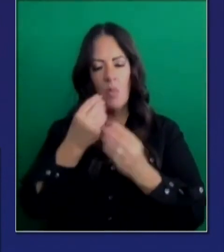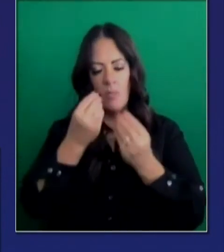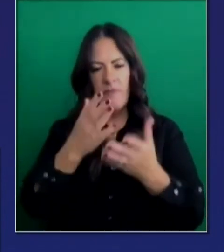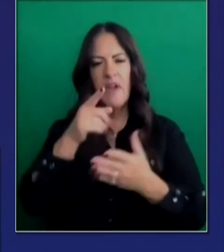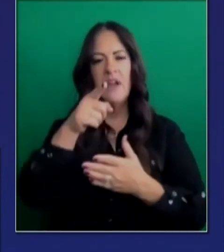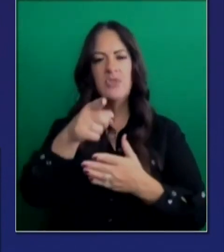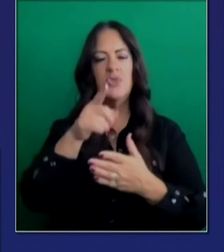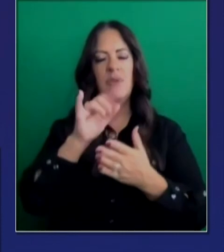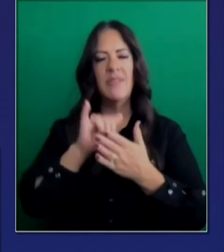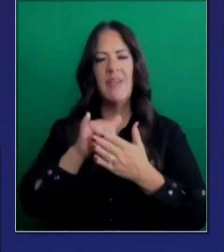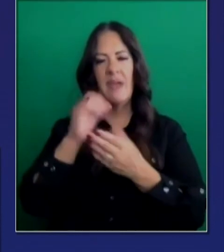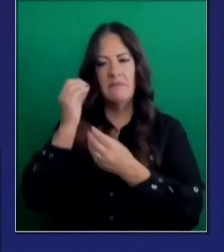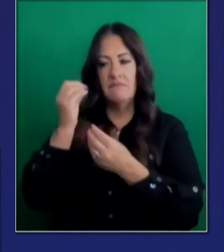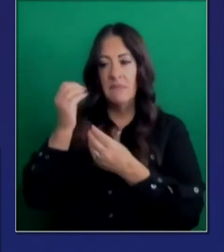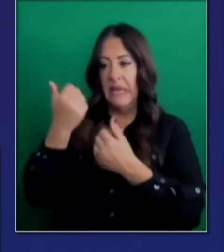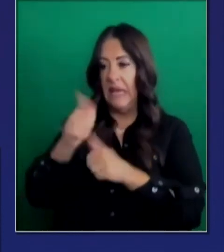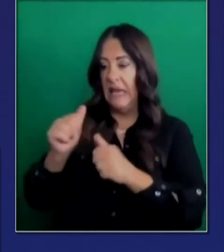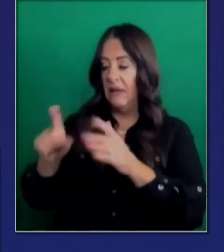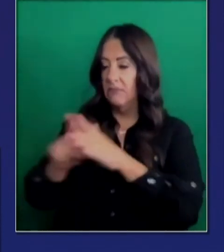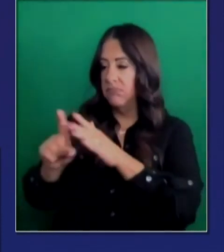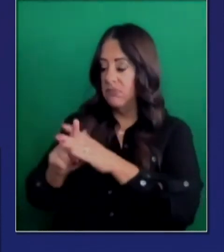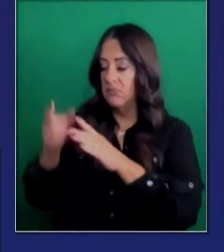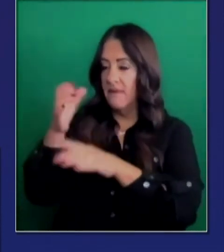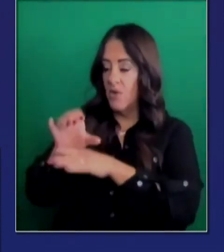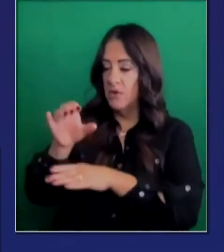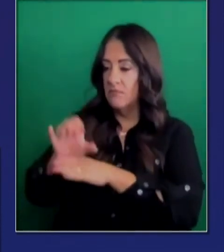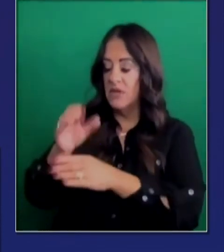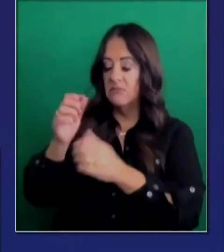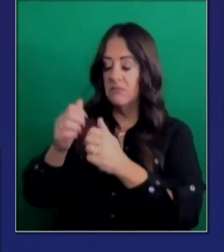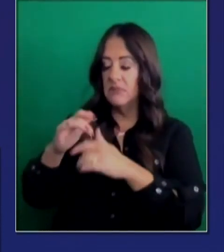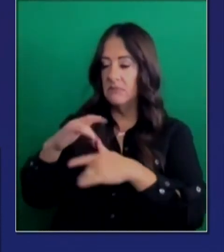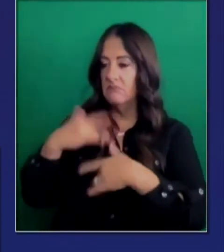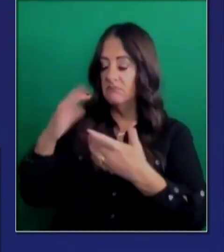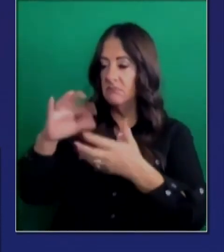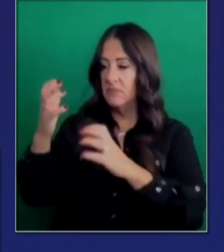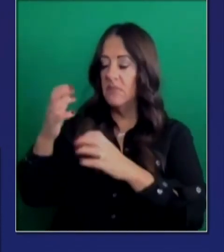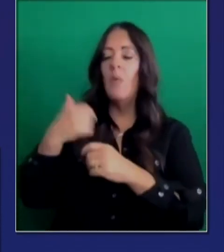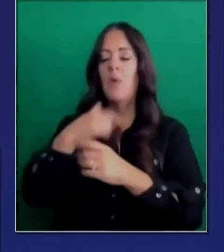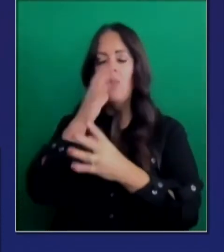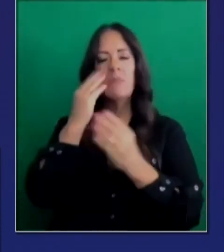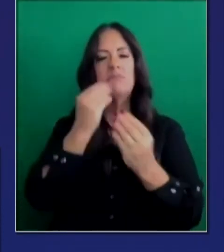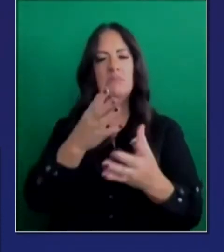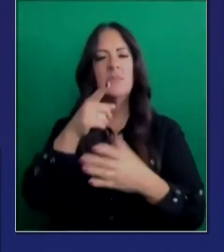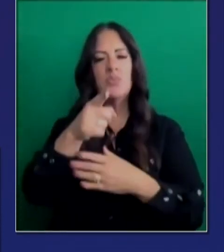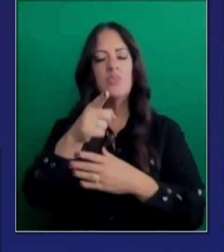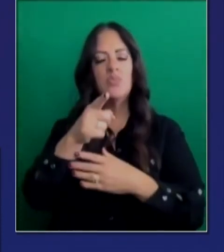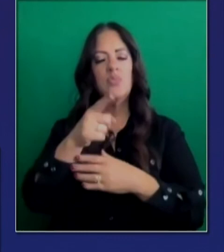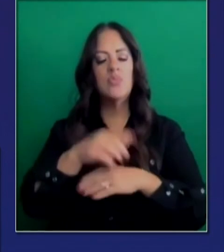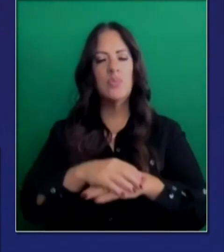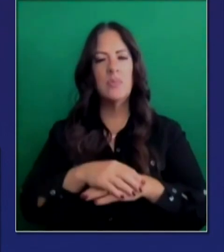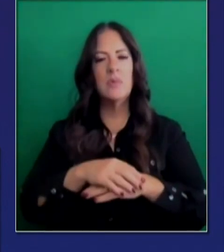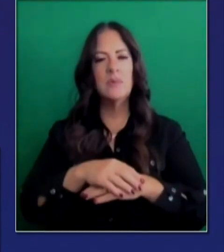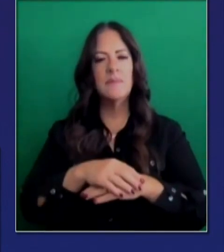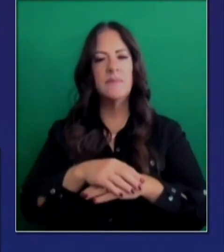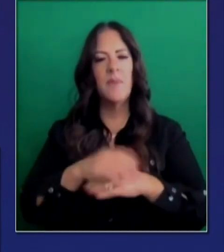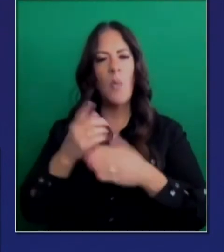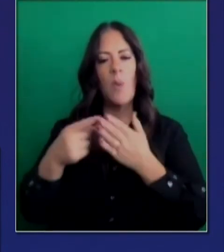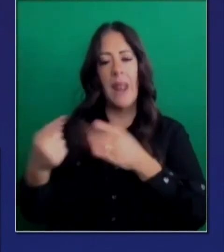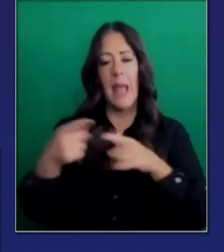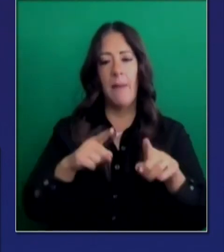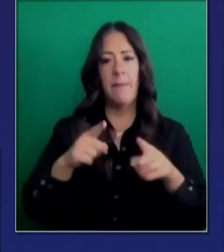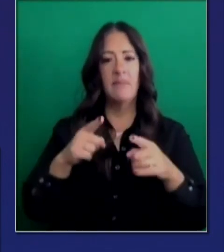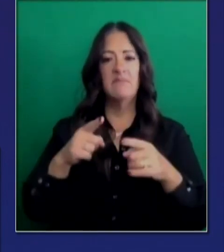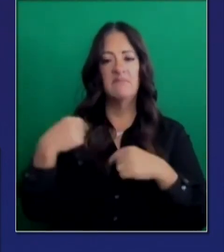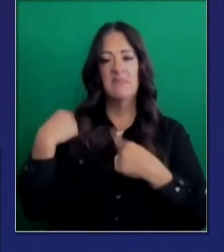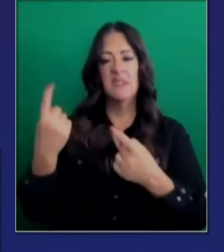enforcement information as we put out last week. We'll have an update for you as well on the basis of what's occurred over this last